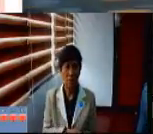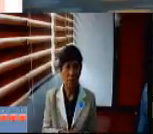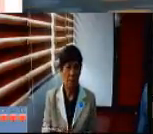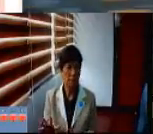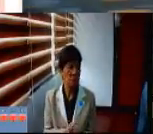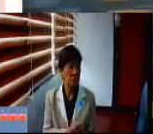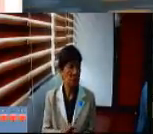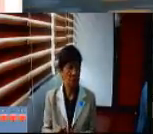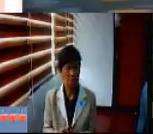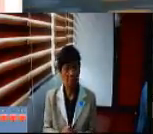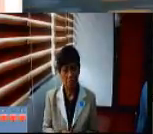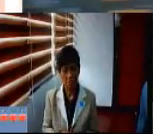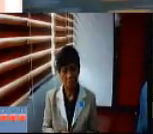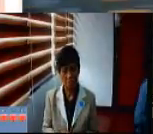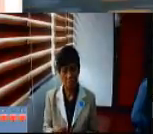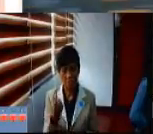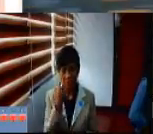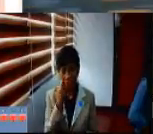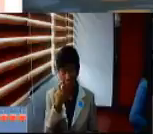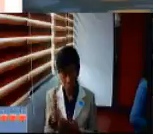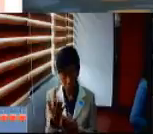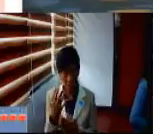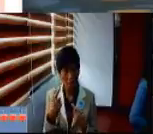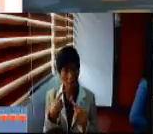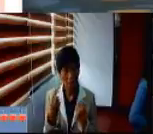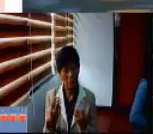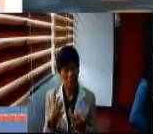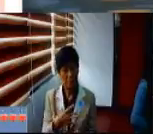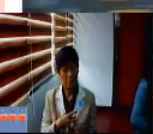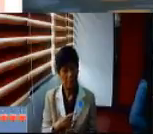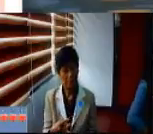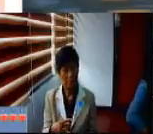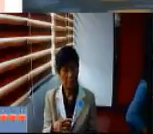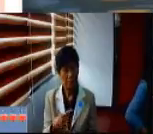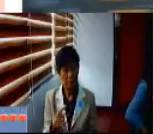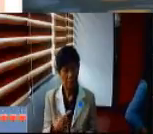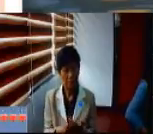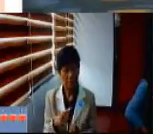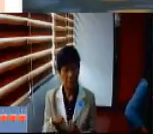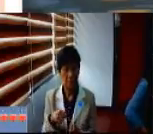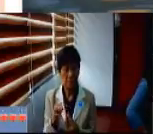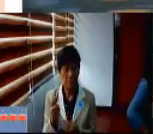A while ago this morning, there were a lot of interest and talk about Manila Bay.